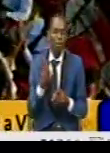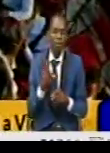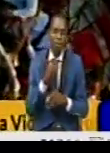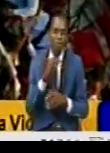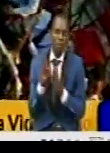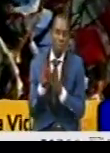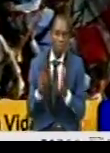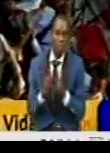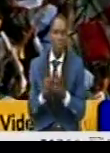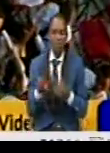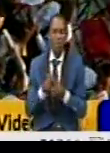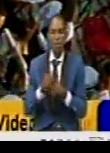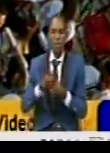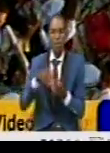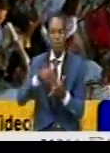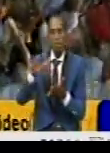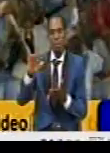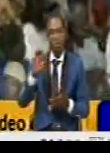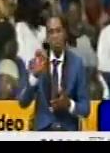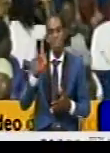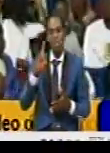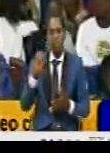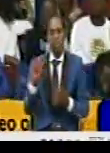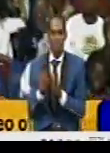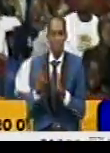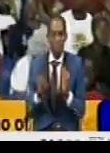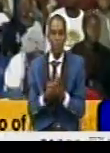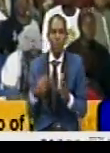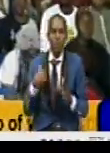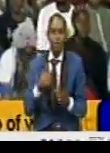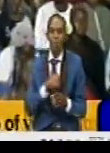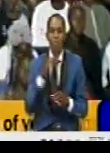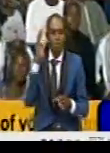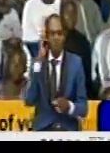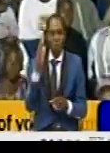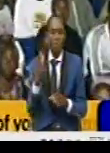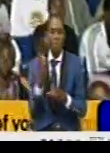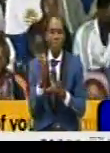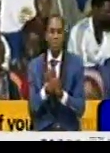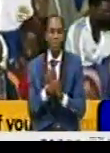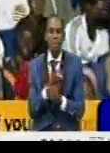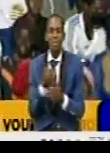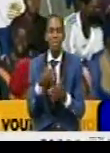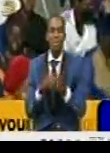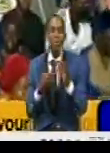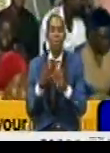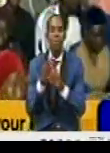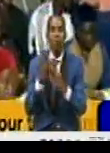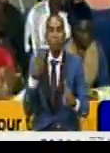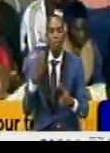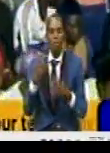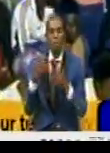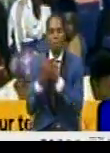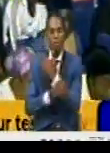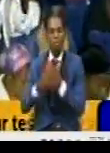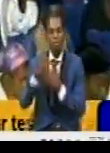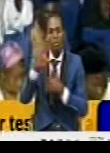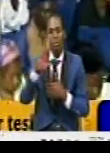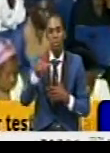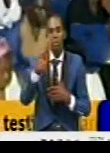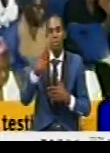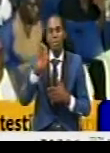Nigeria, as well as Akwa Ibom. But then before we go to Benin City in Edo State, we are going to take this